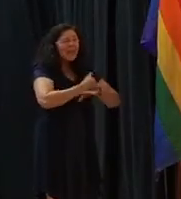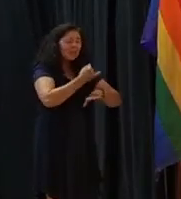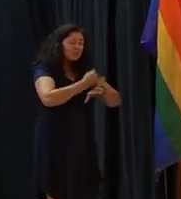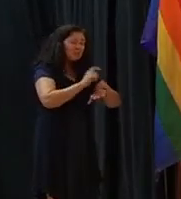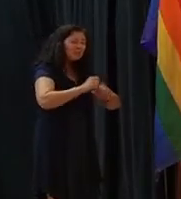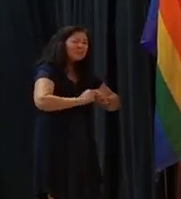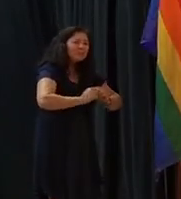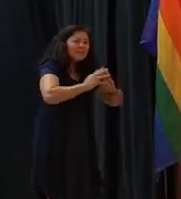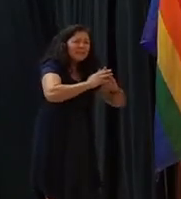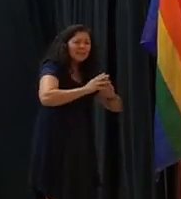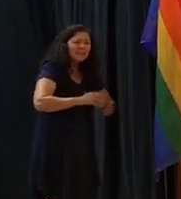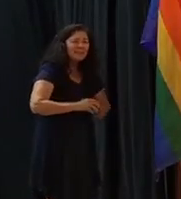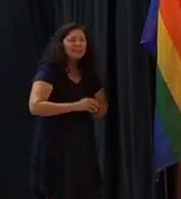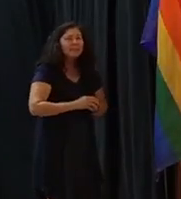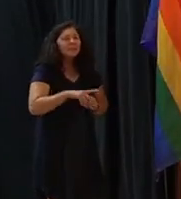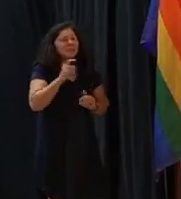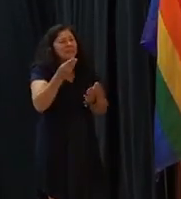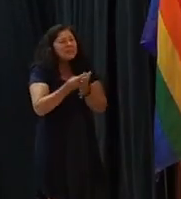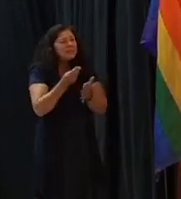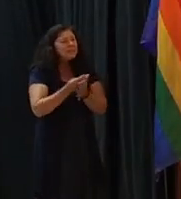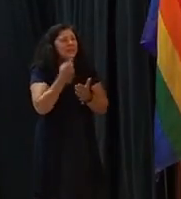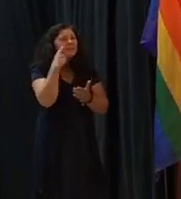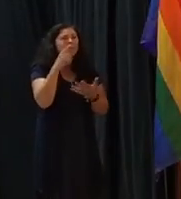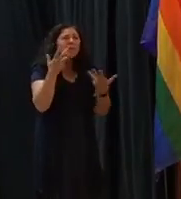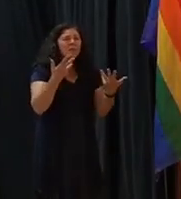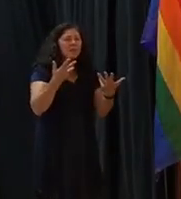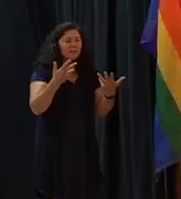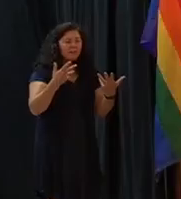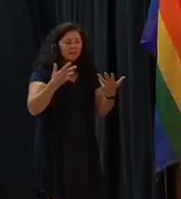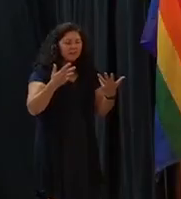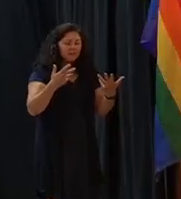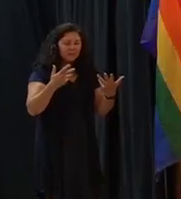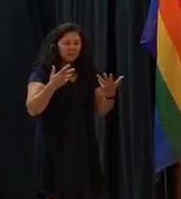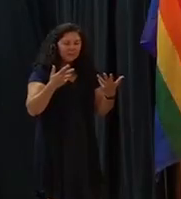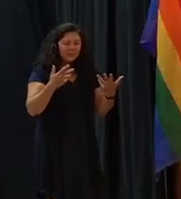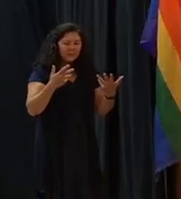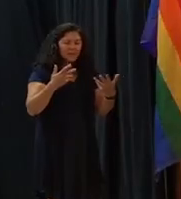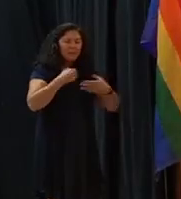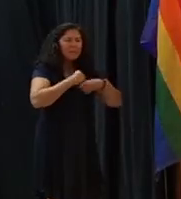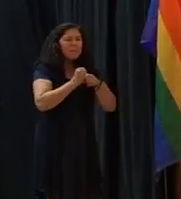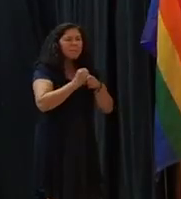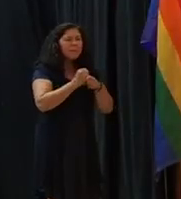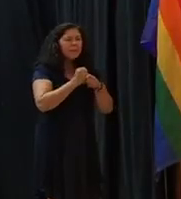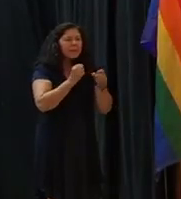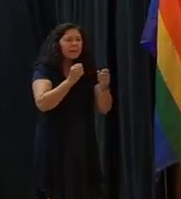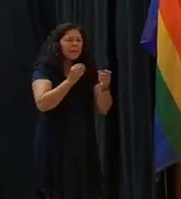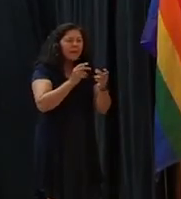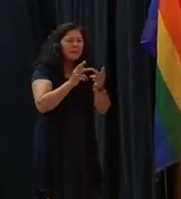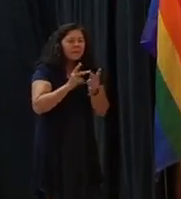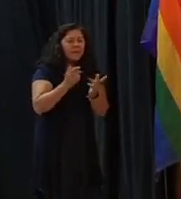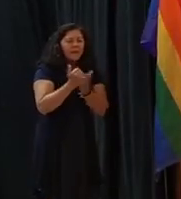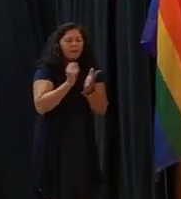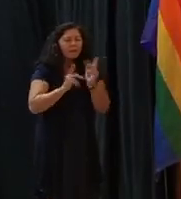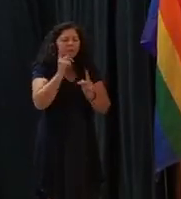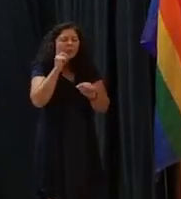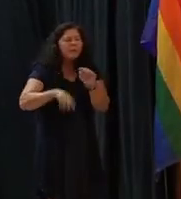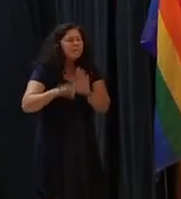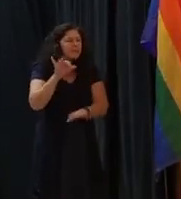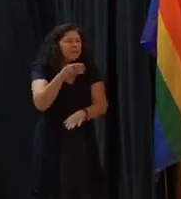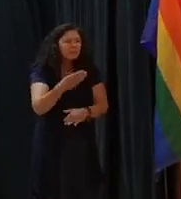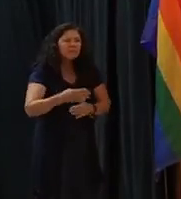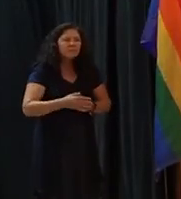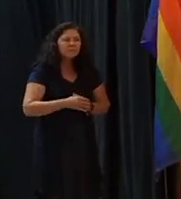We need money to create employment for people who cannot get jobs.